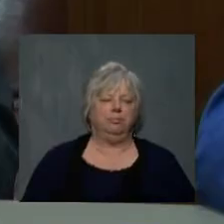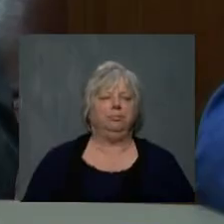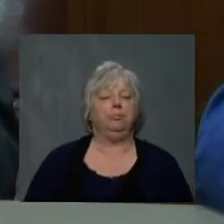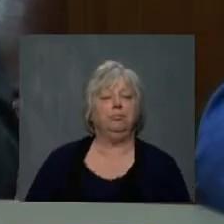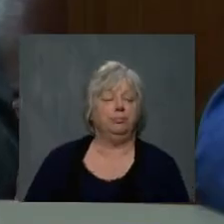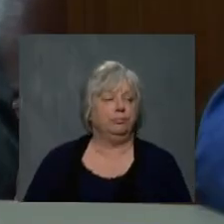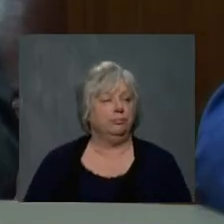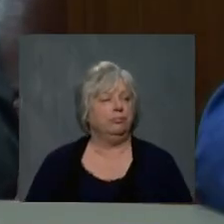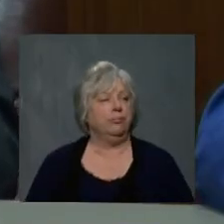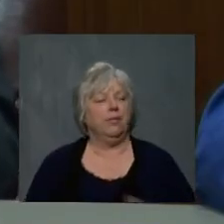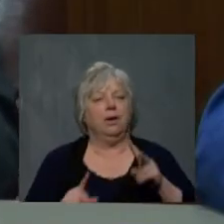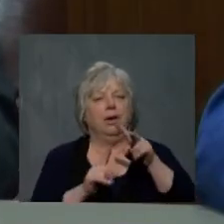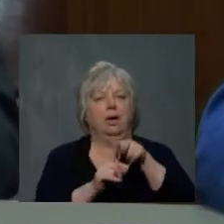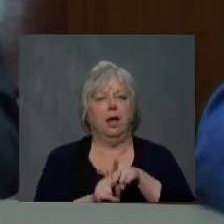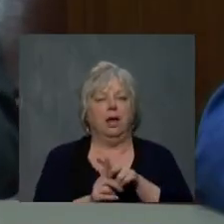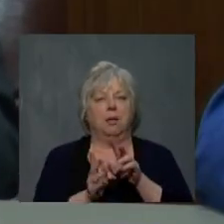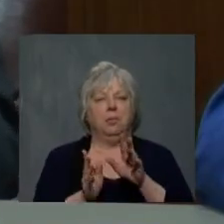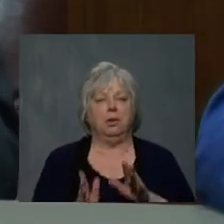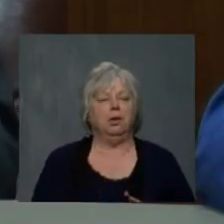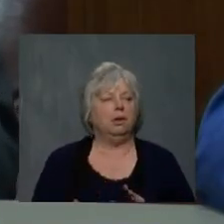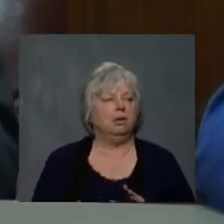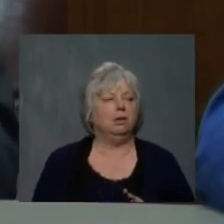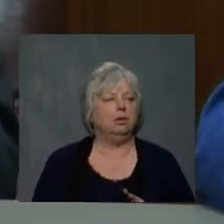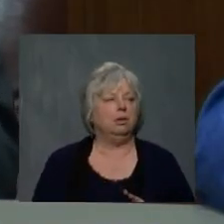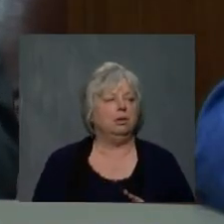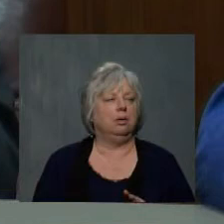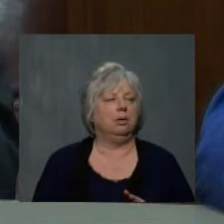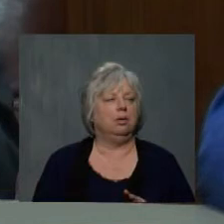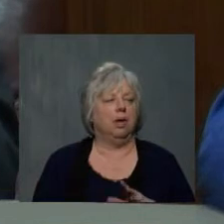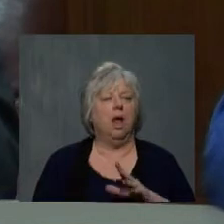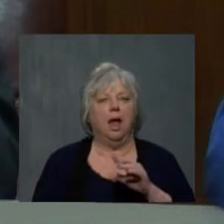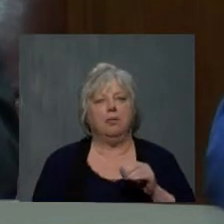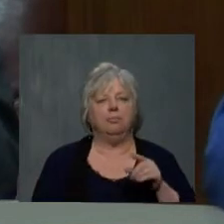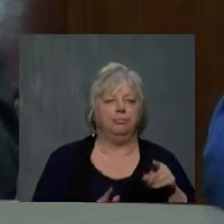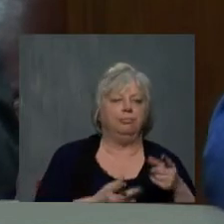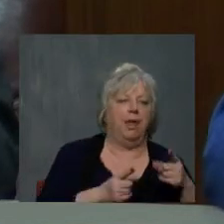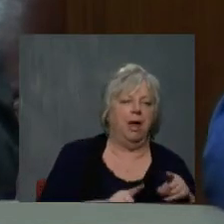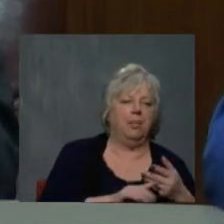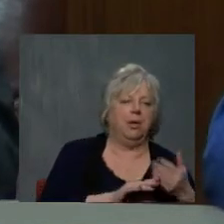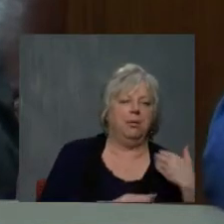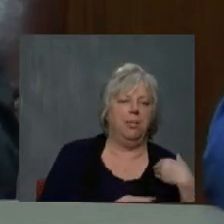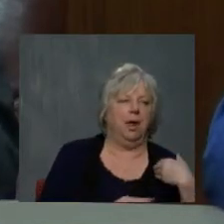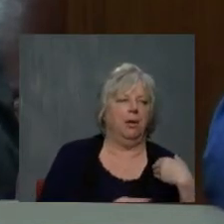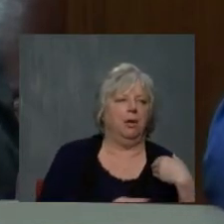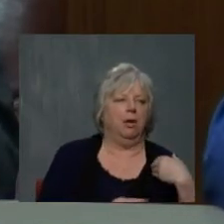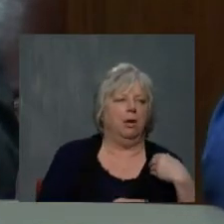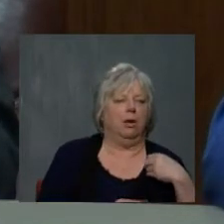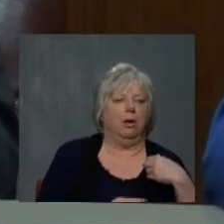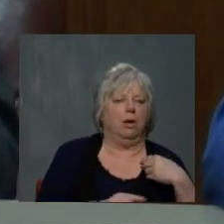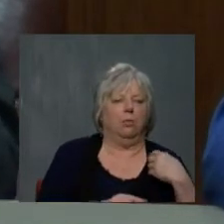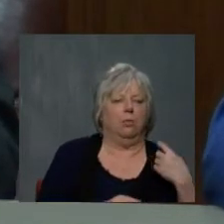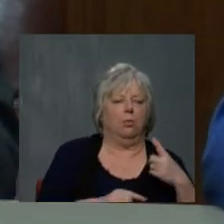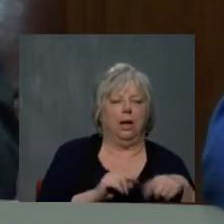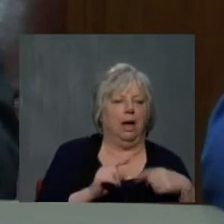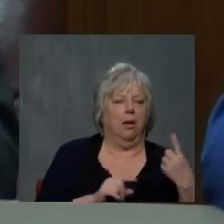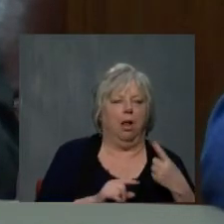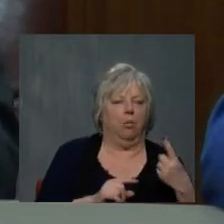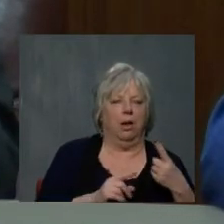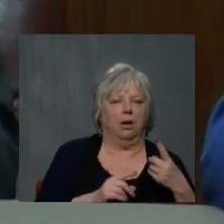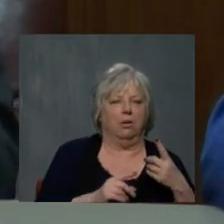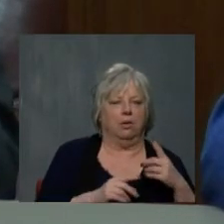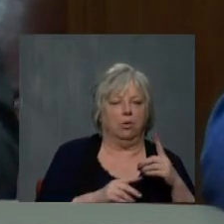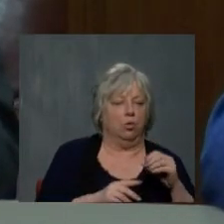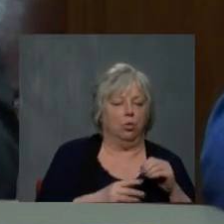The applicant is, and this has happened in the past, and we're not always able to accommodate, but when